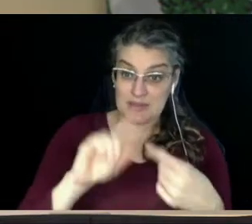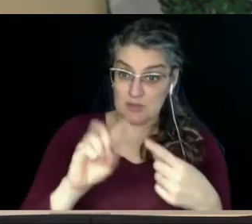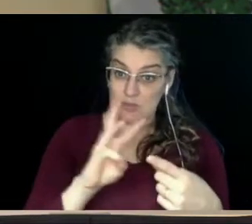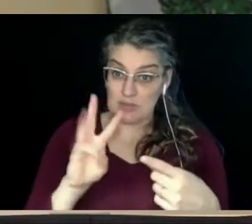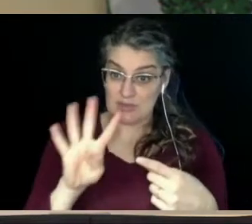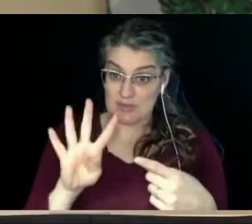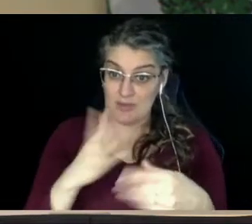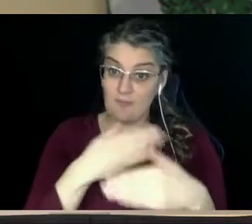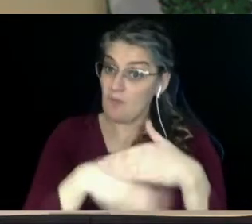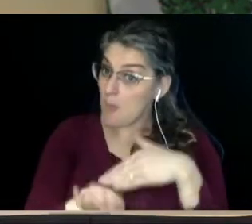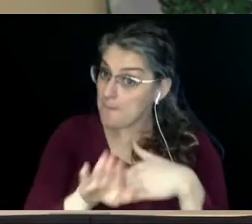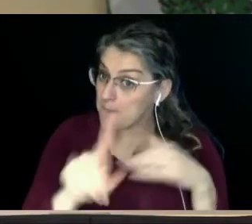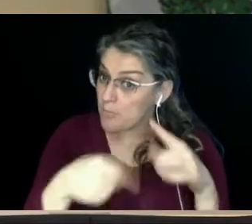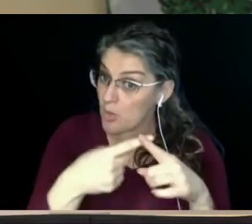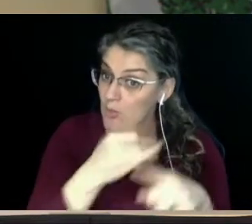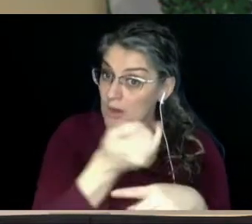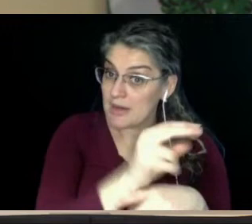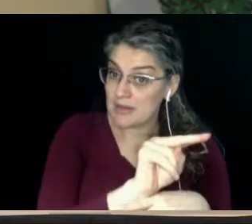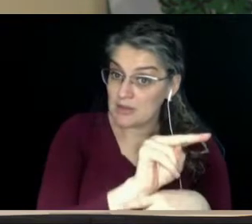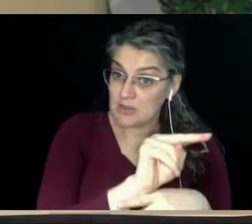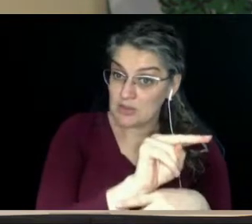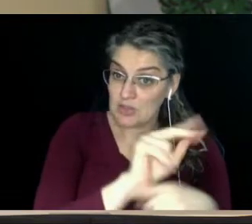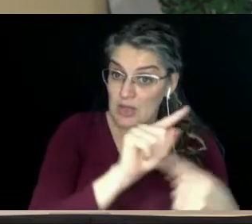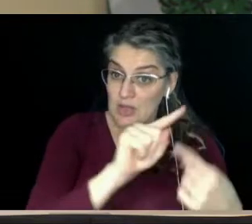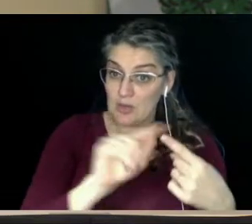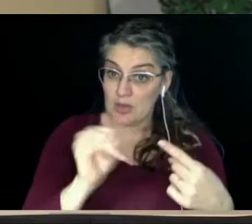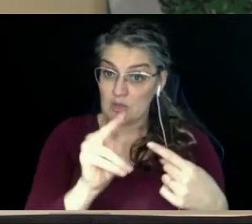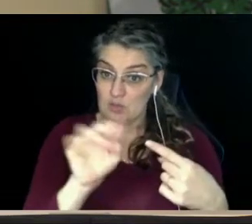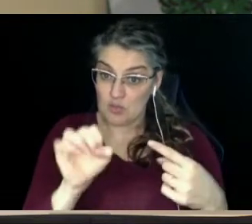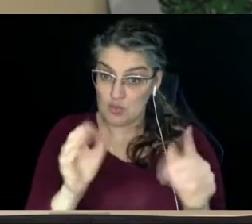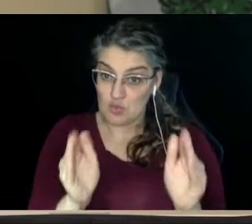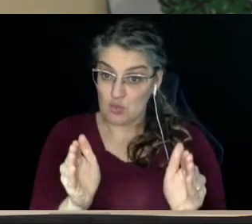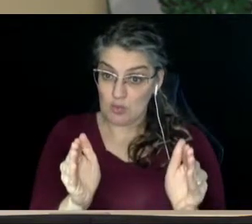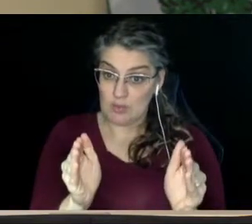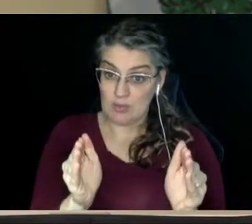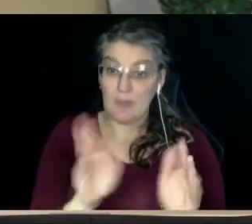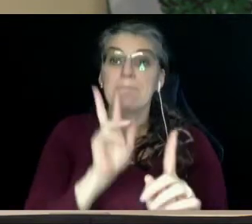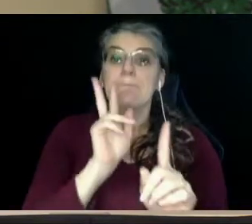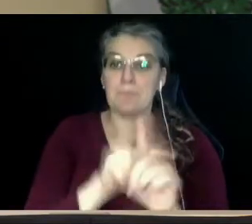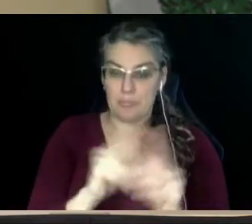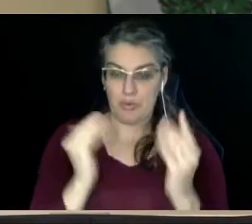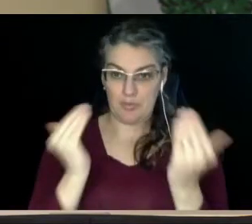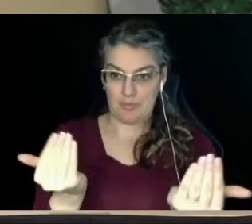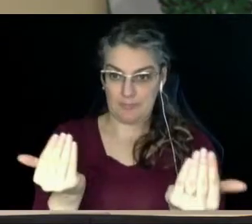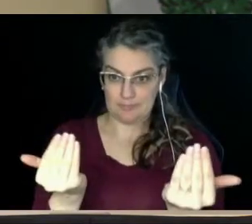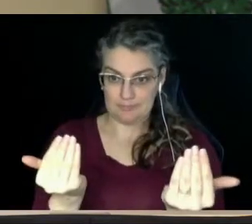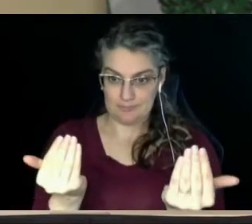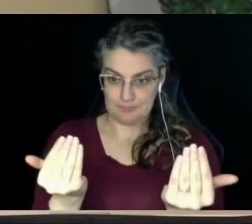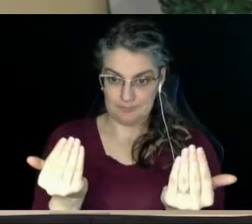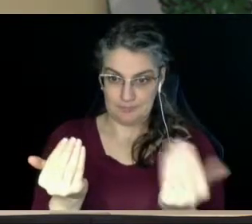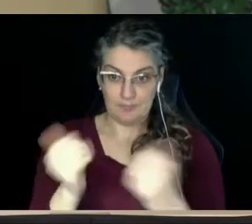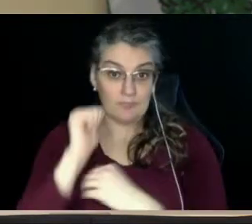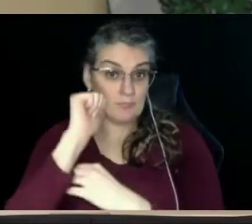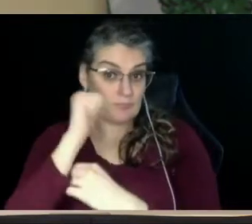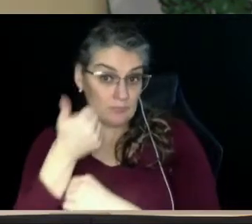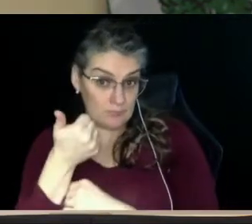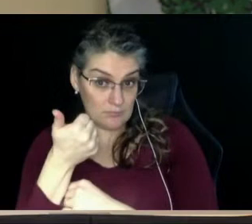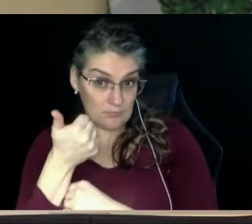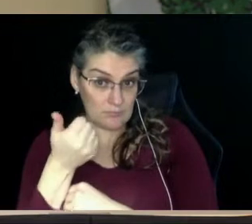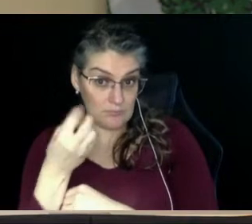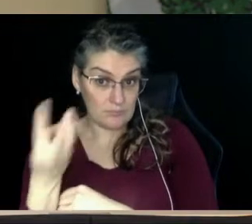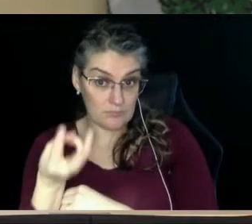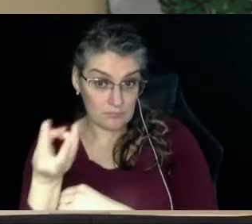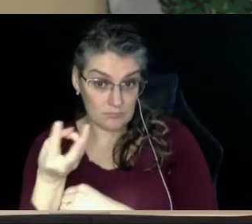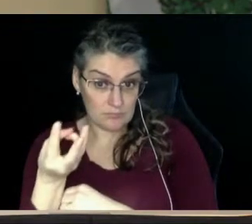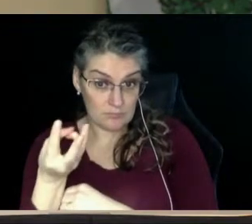born from the months of January through June are able to book their appointments. Tomorrow, Wednesday, individuals born in the